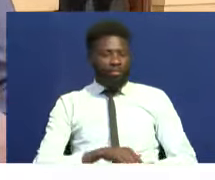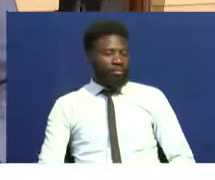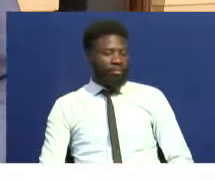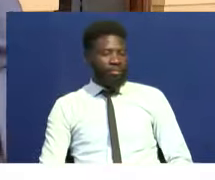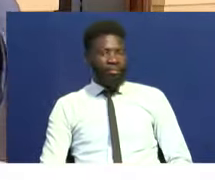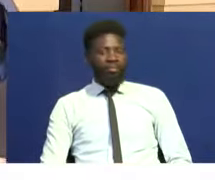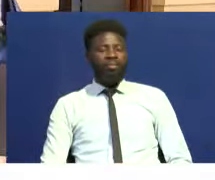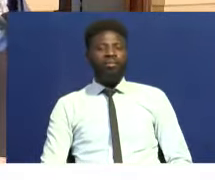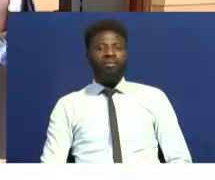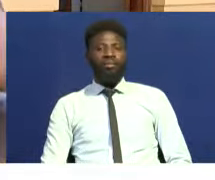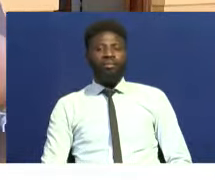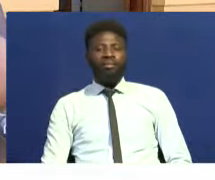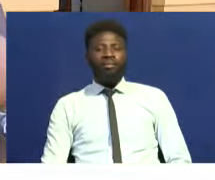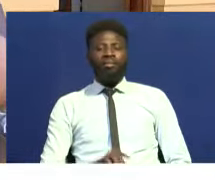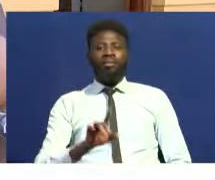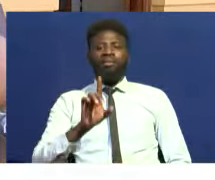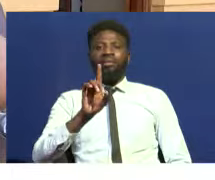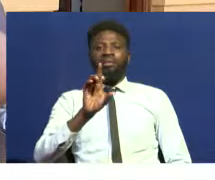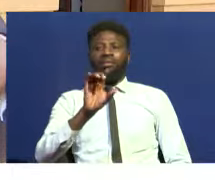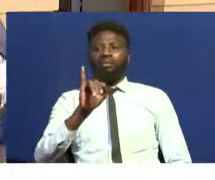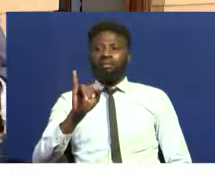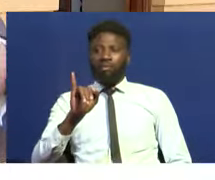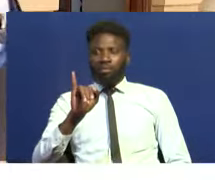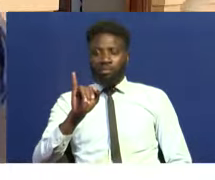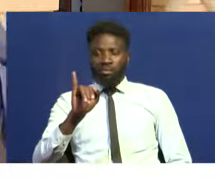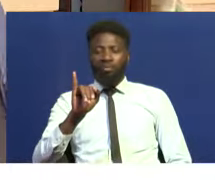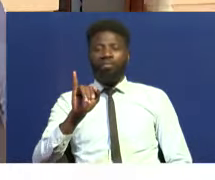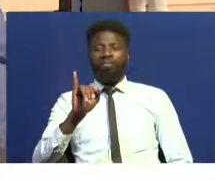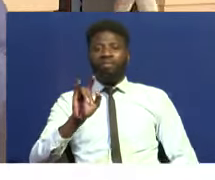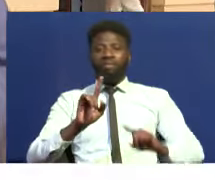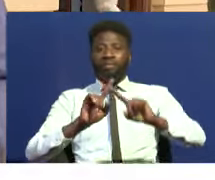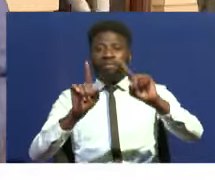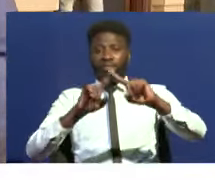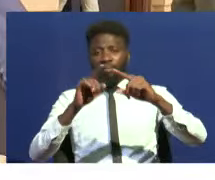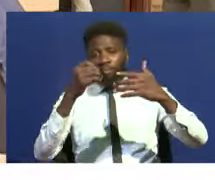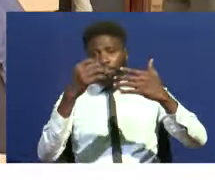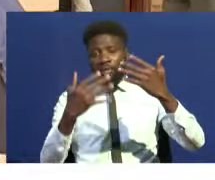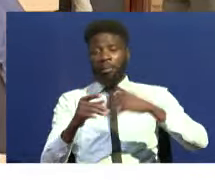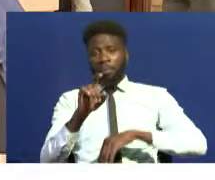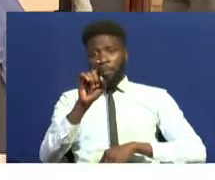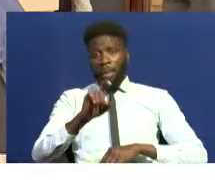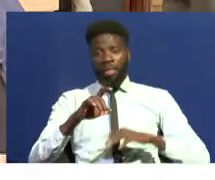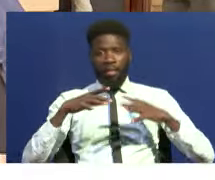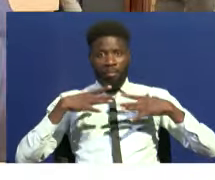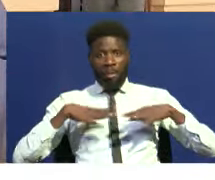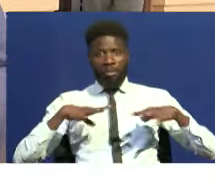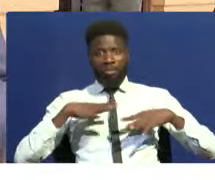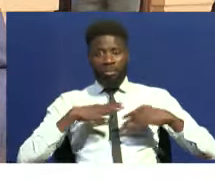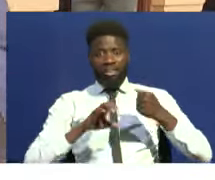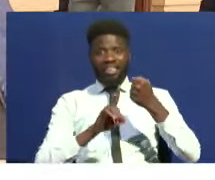Intelligence Service, as well as the produce the 6 abductees.